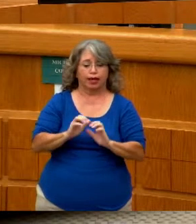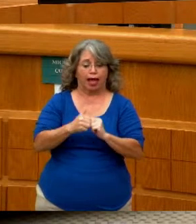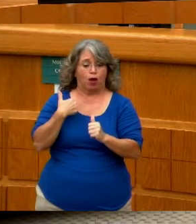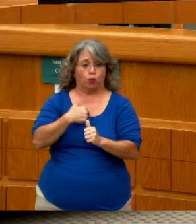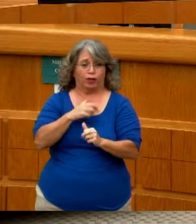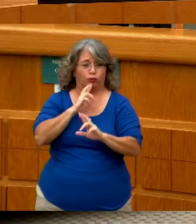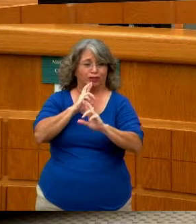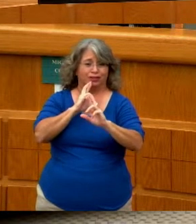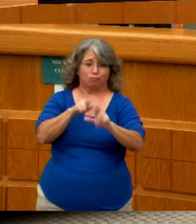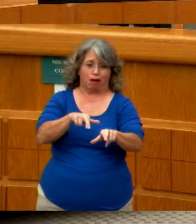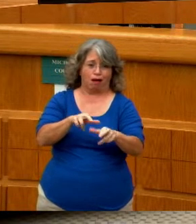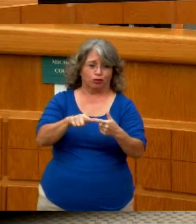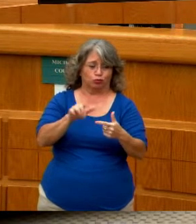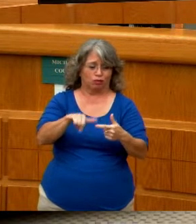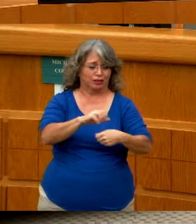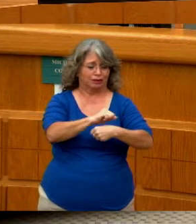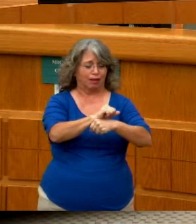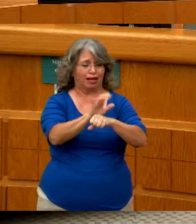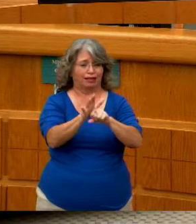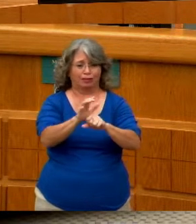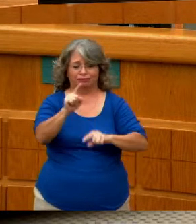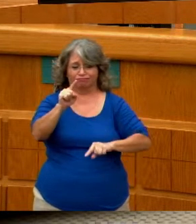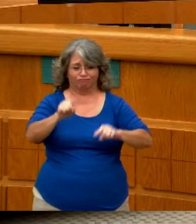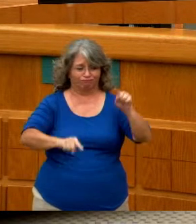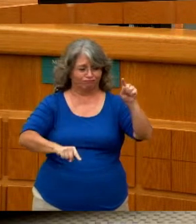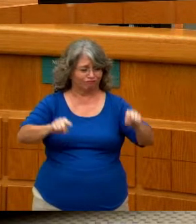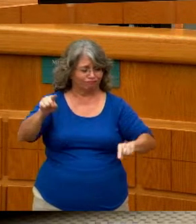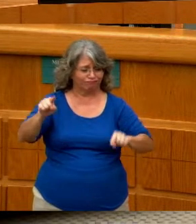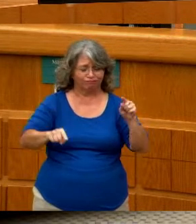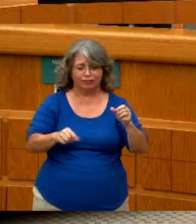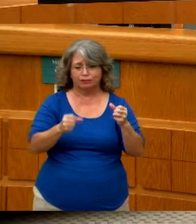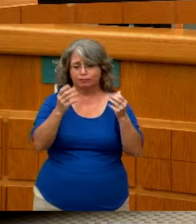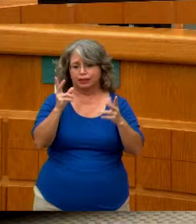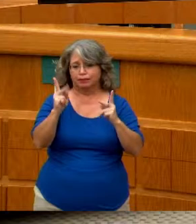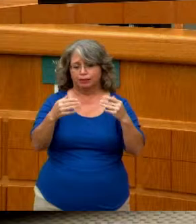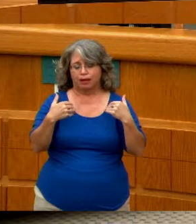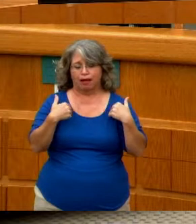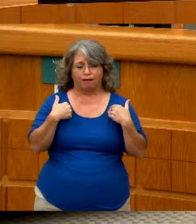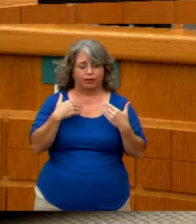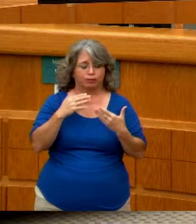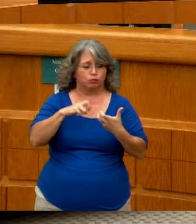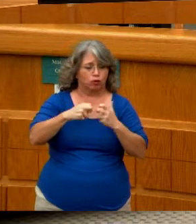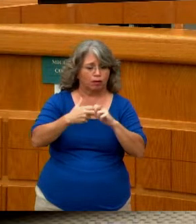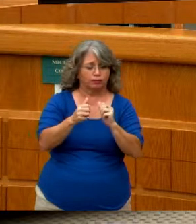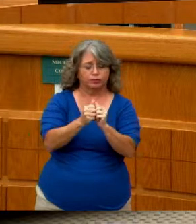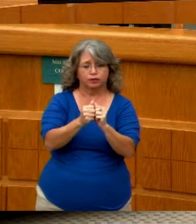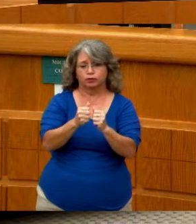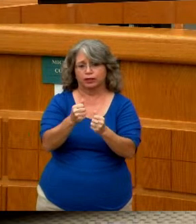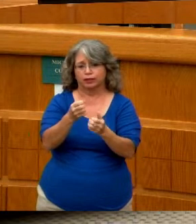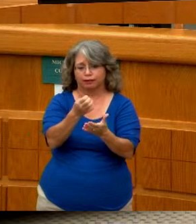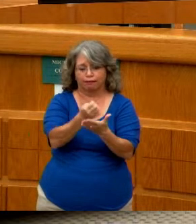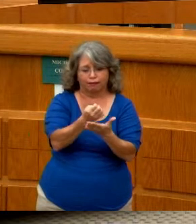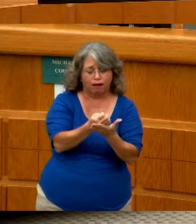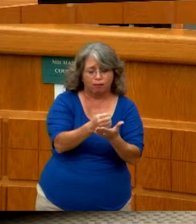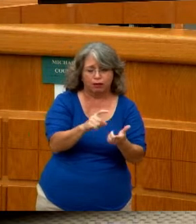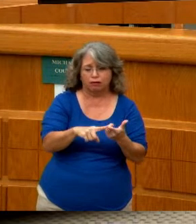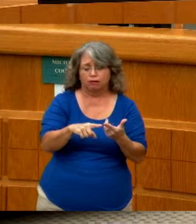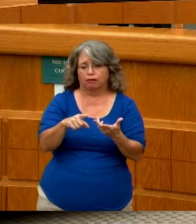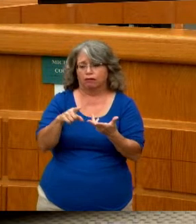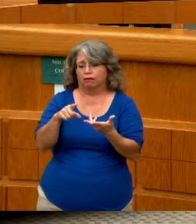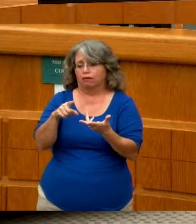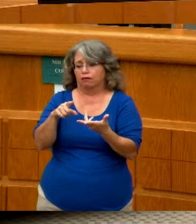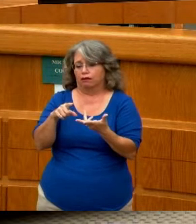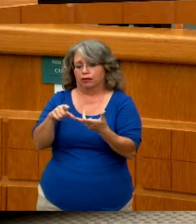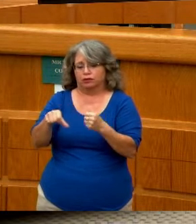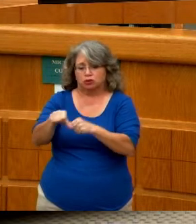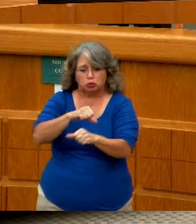pandemic can really vary as well. There's so many different factors from, economics to health equity, social